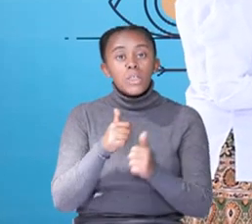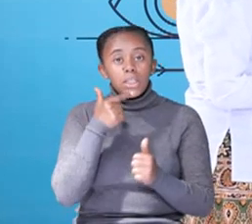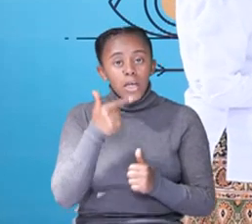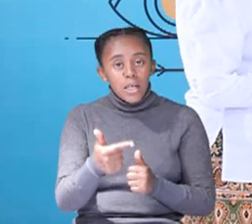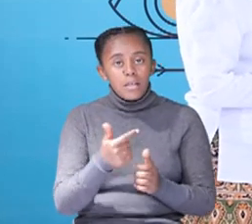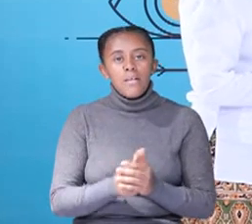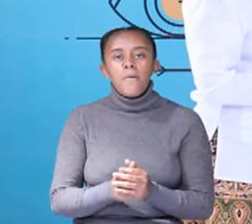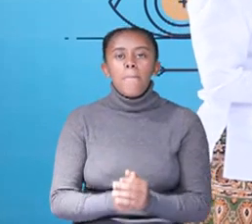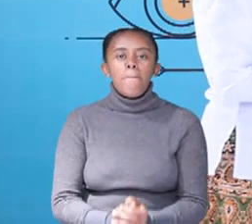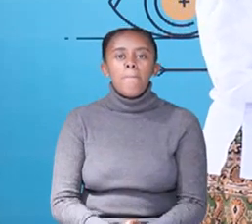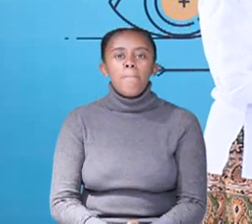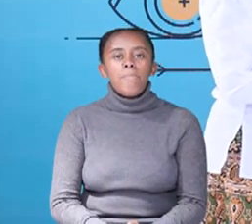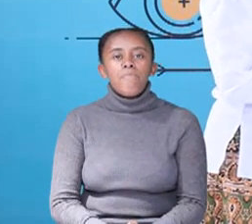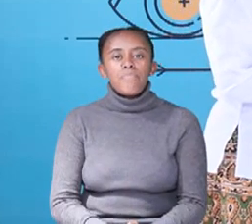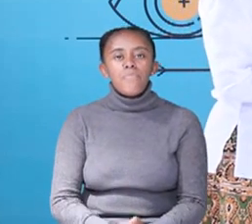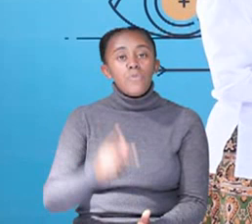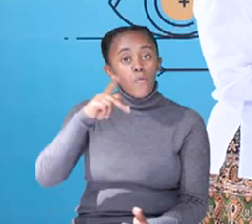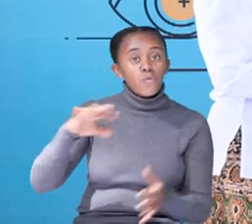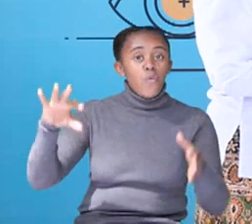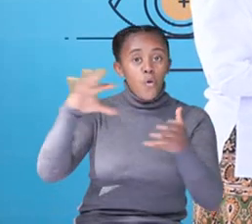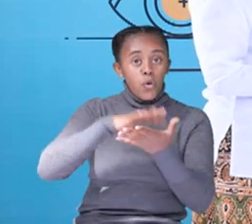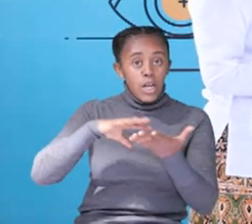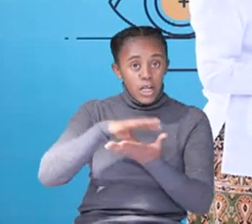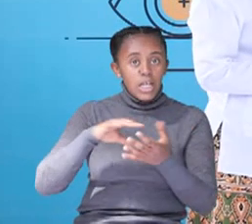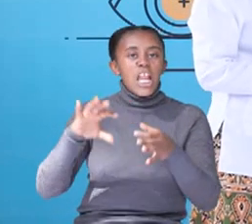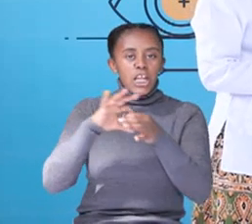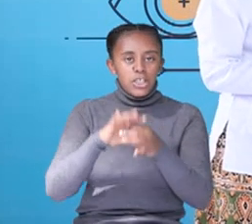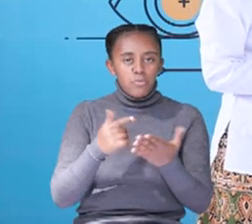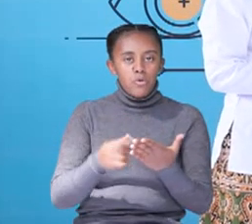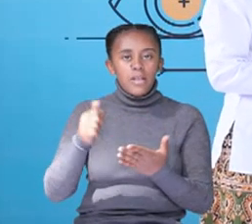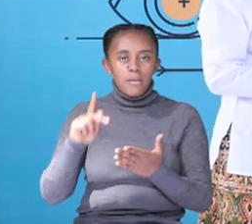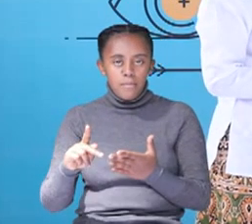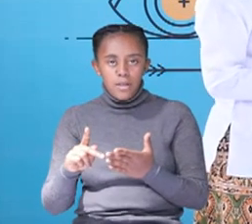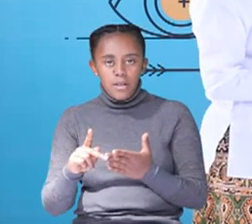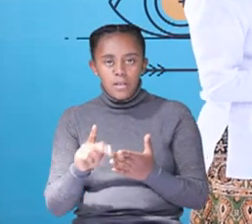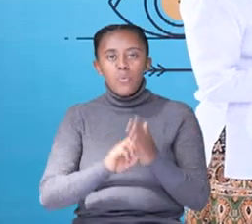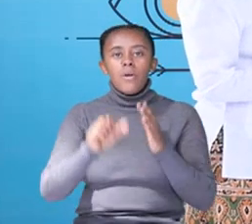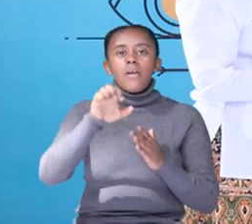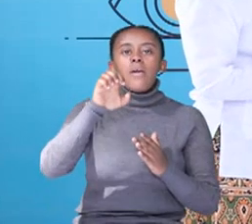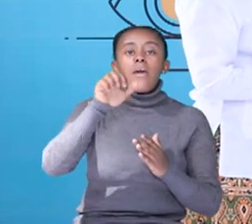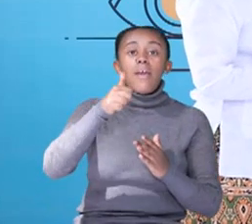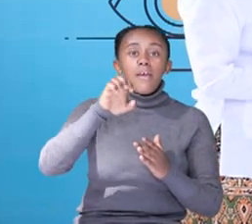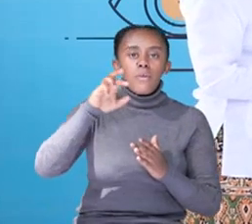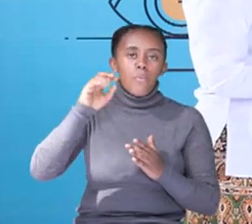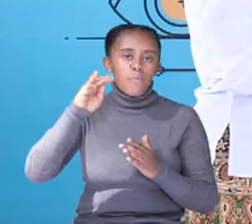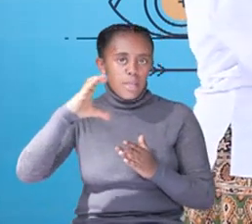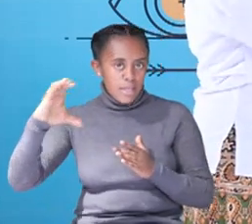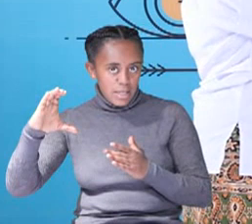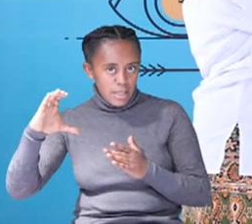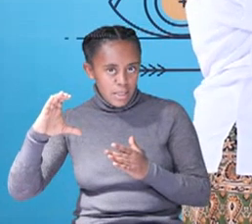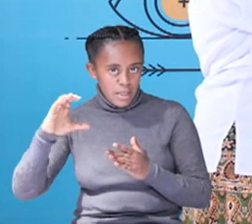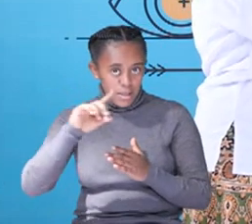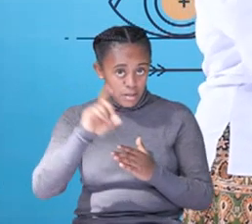says substrate level phosphorylation yields most of the ATP produced during aerobic respiration.